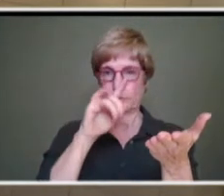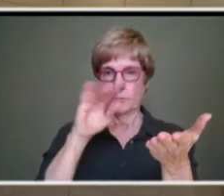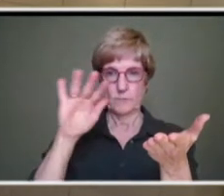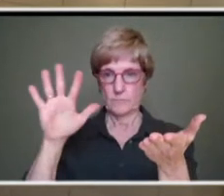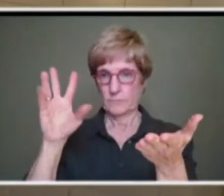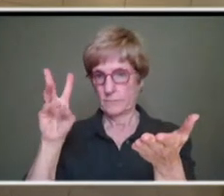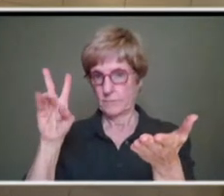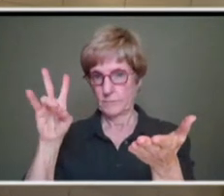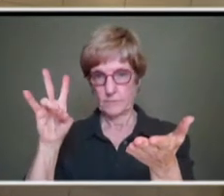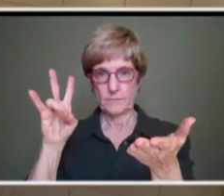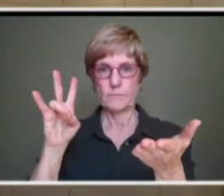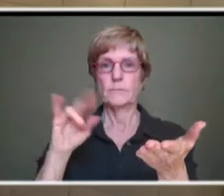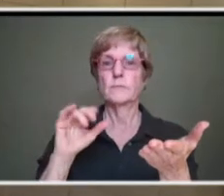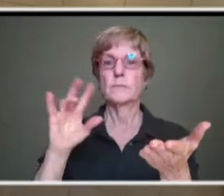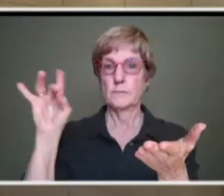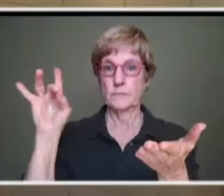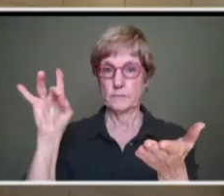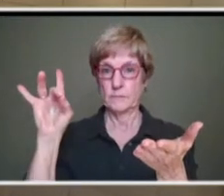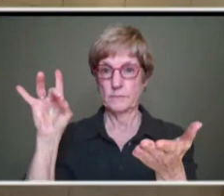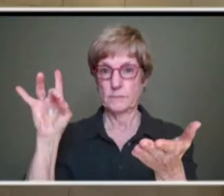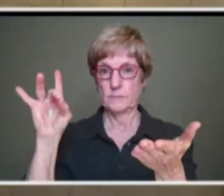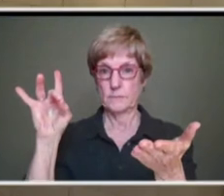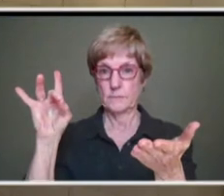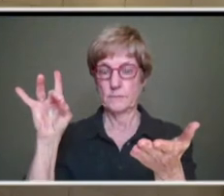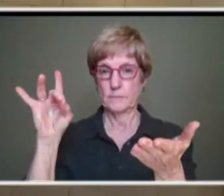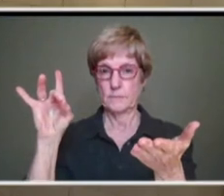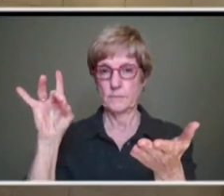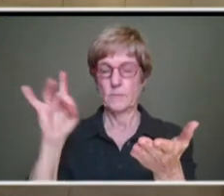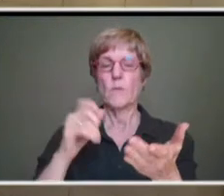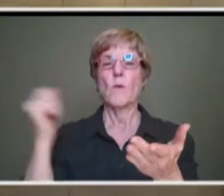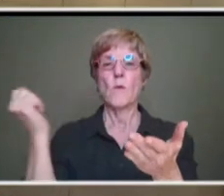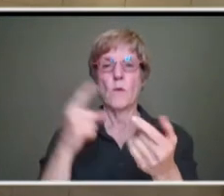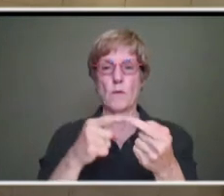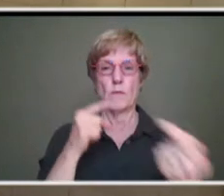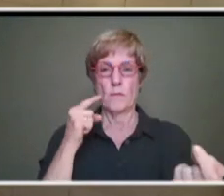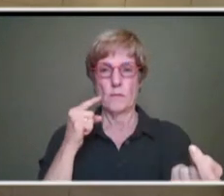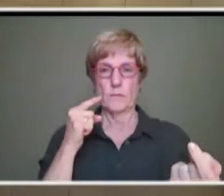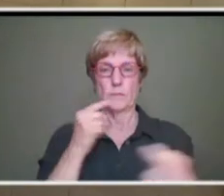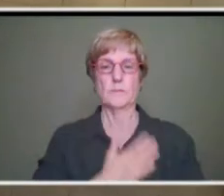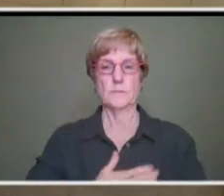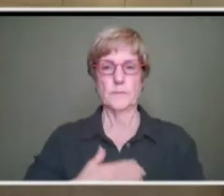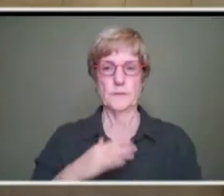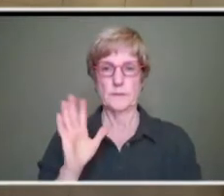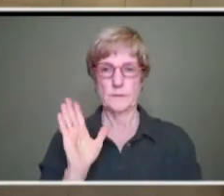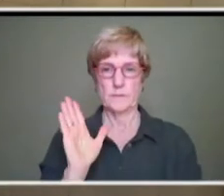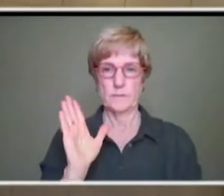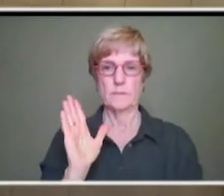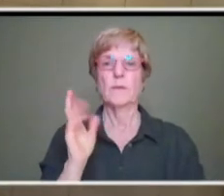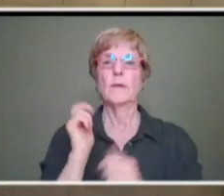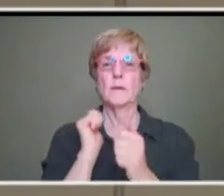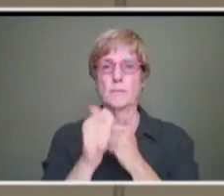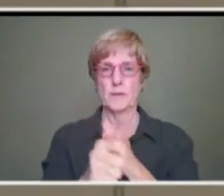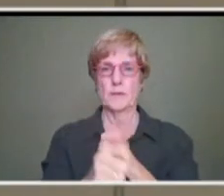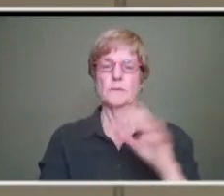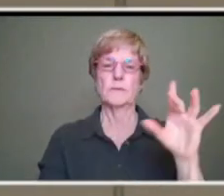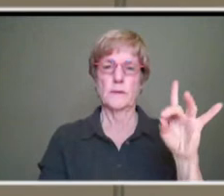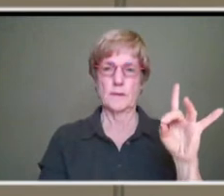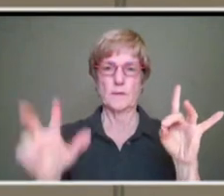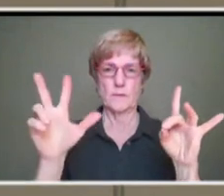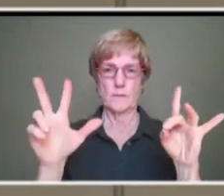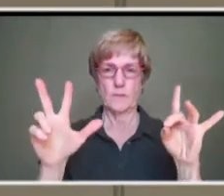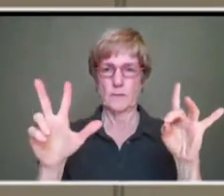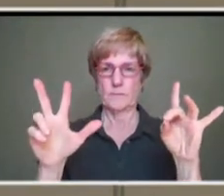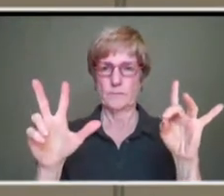six seven eight um um all opposed please raise your hand and that motion passes eight to three